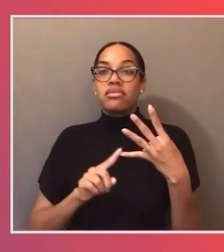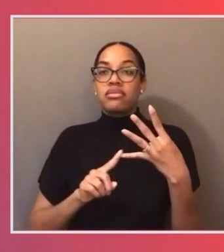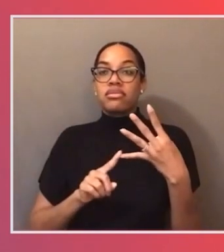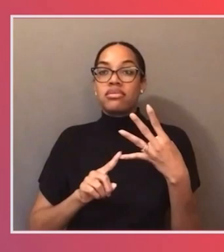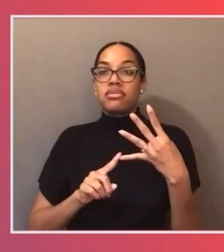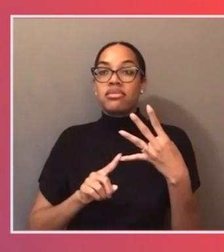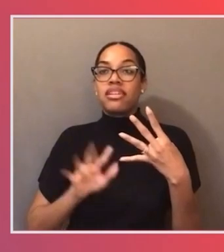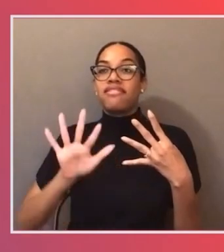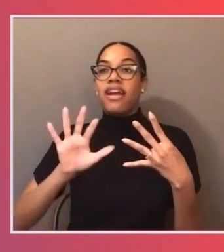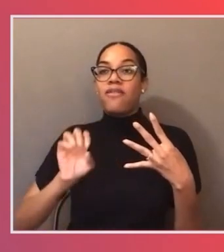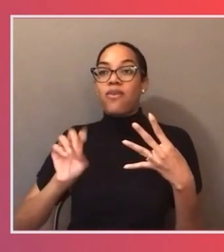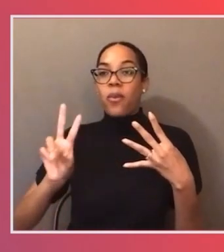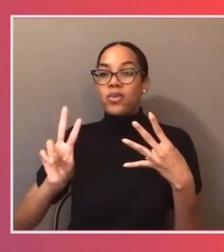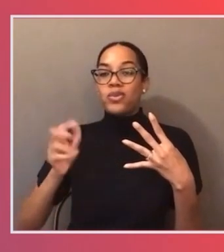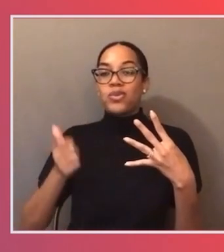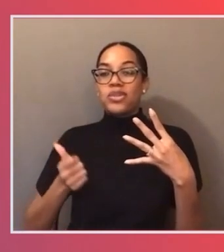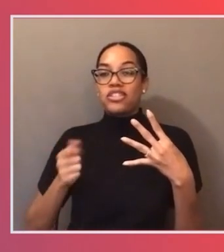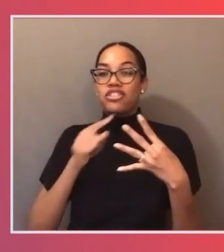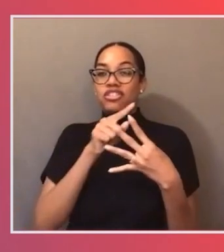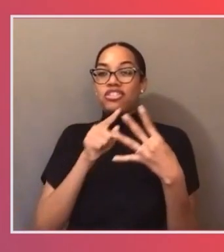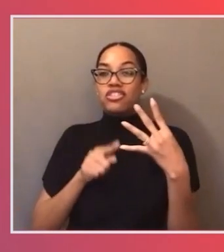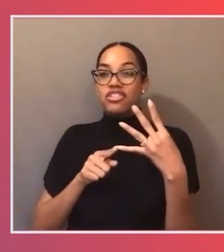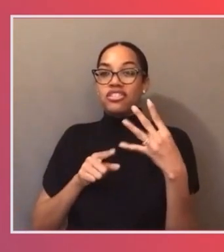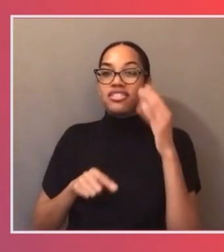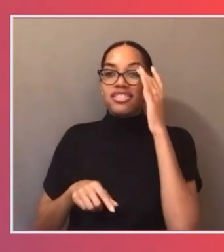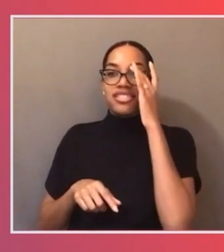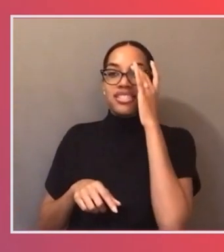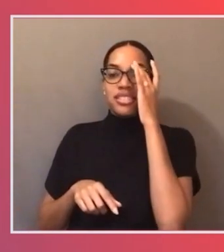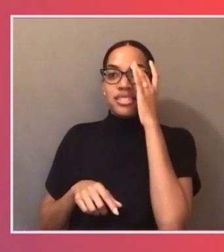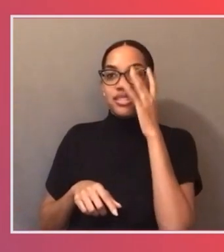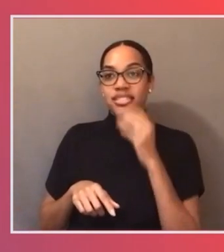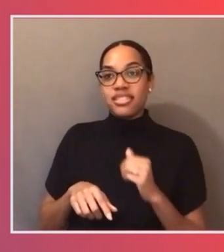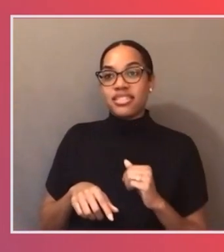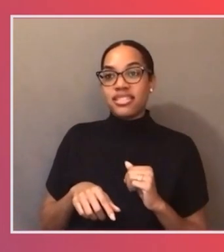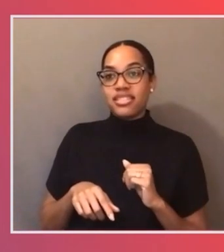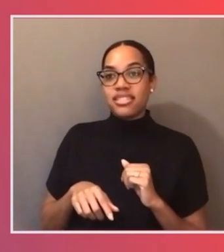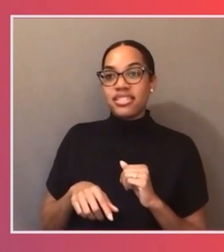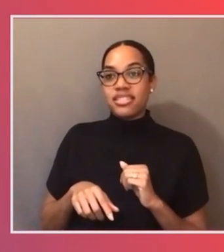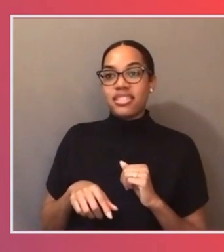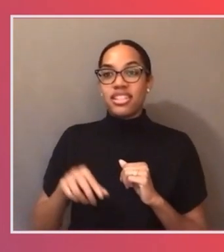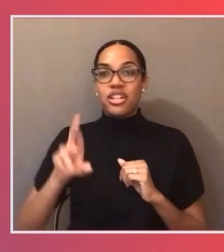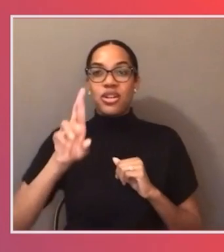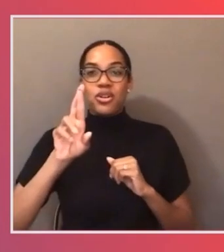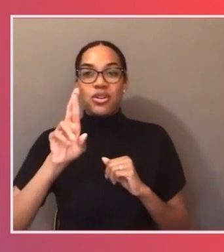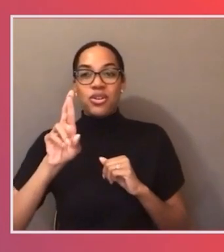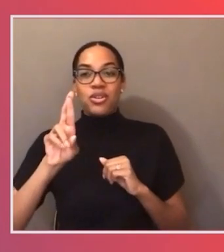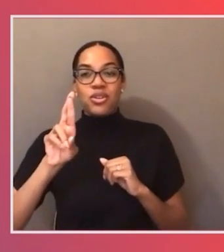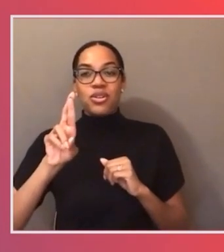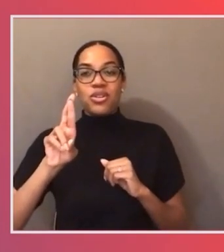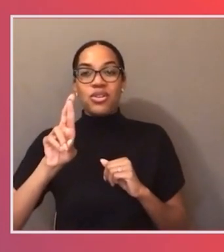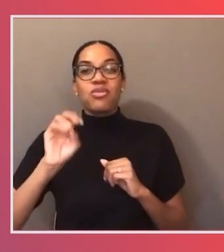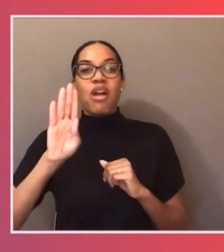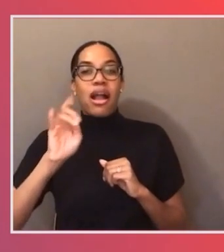this. You're trying to embarrass the directors there. No, you don't. I don't even know this